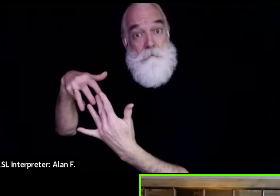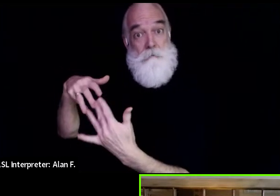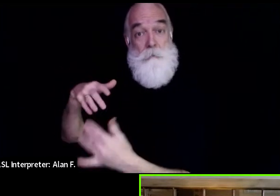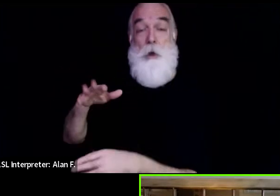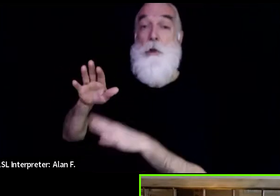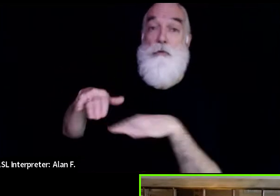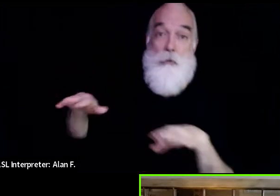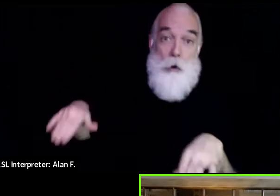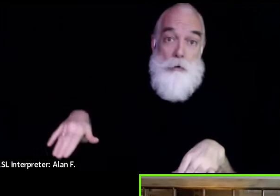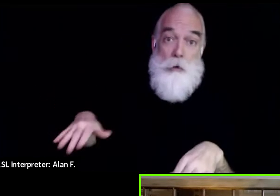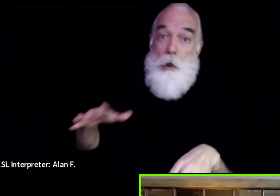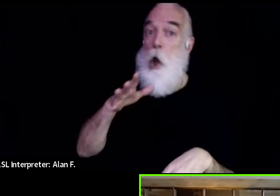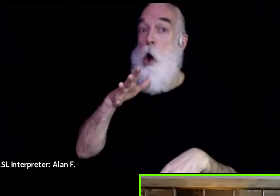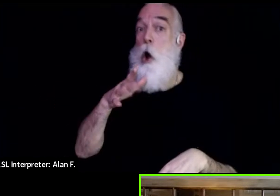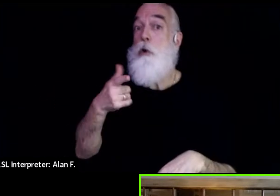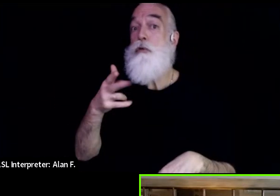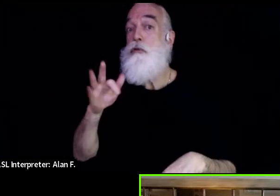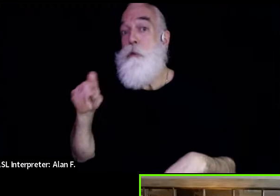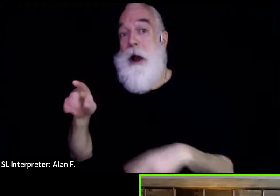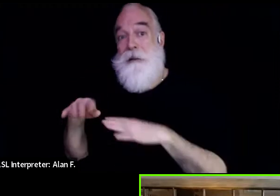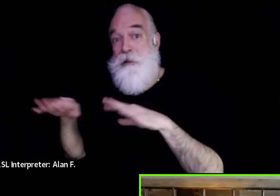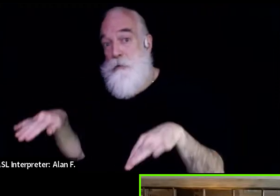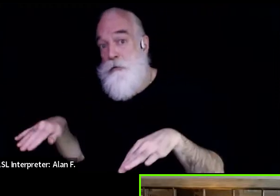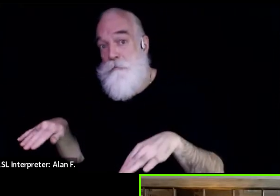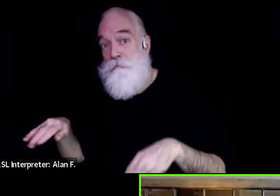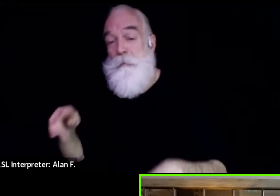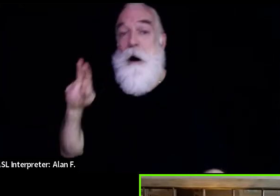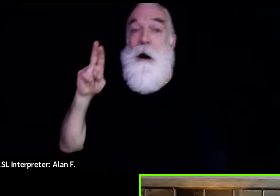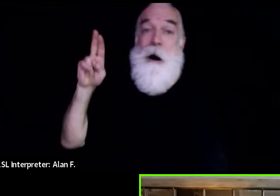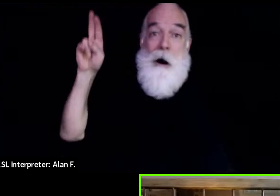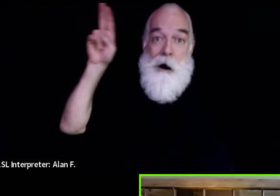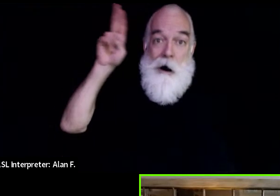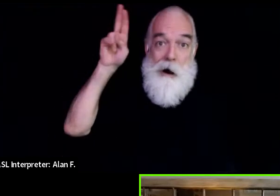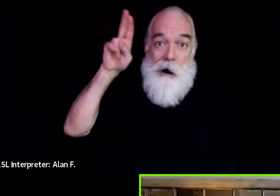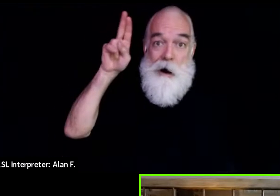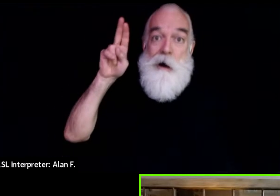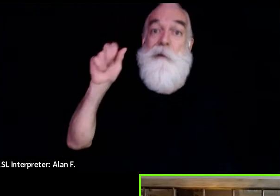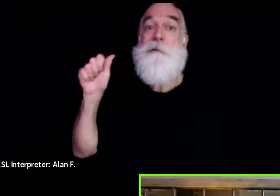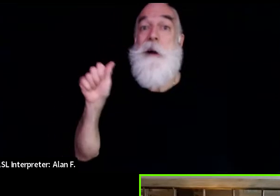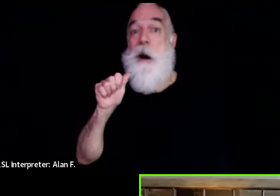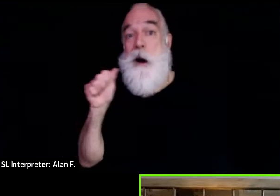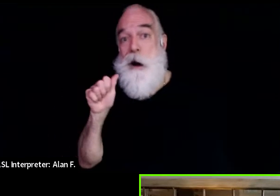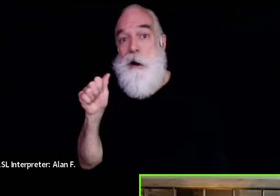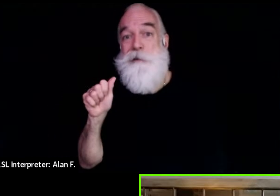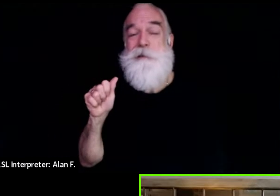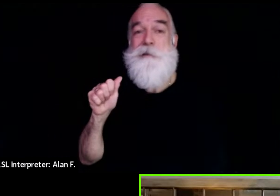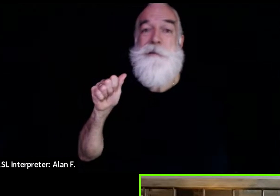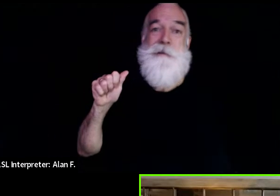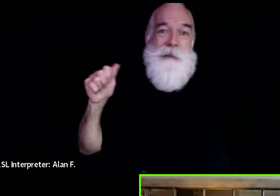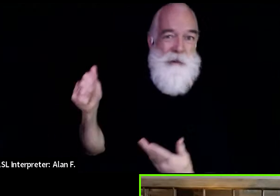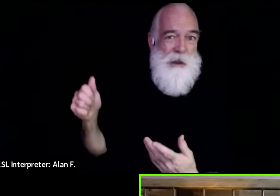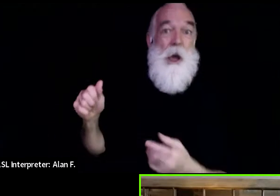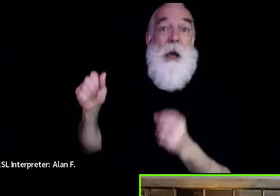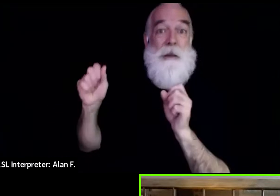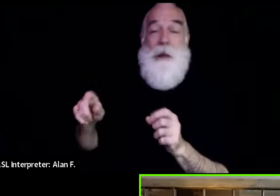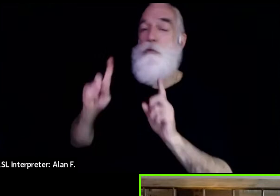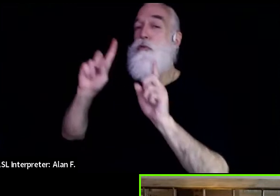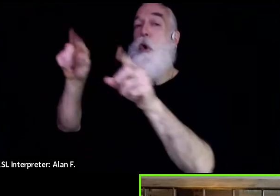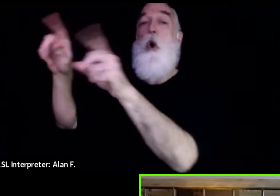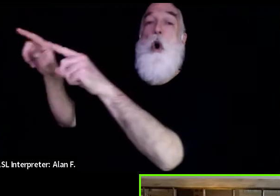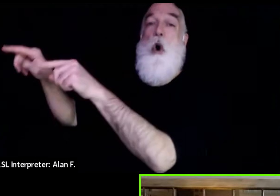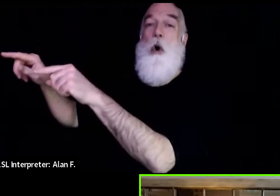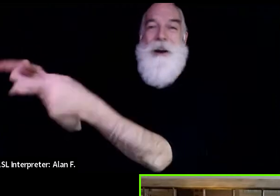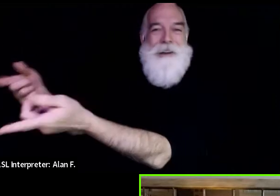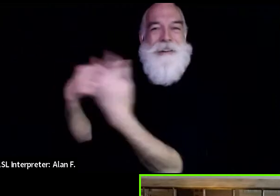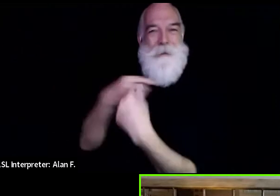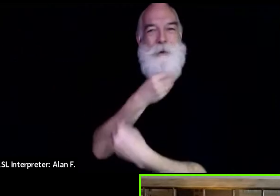and uncles and daughters and aunts to interact with a police officer and make it home safely, in the same way our police officers want to